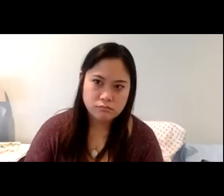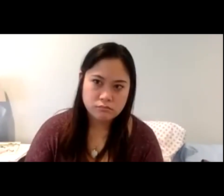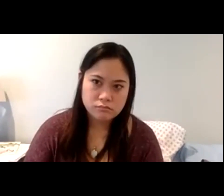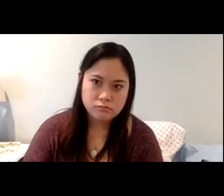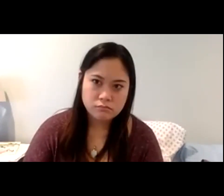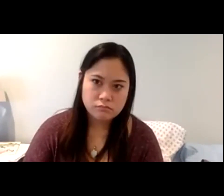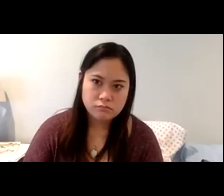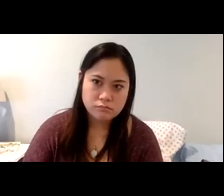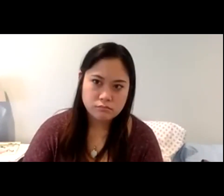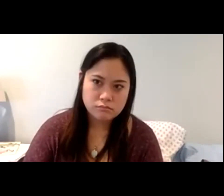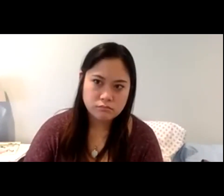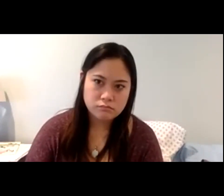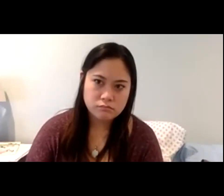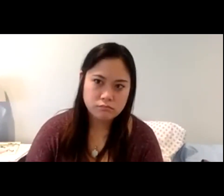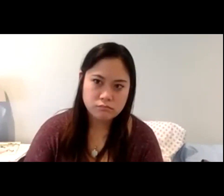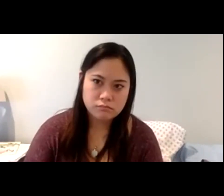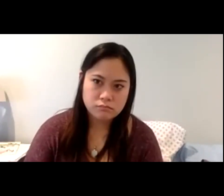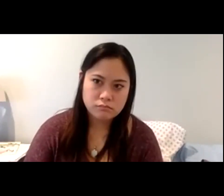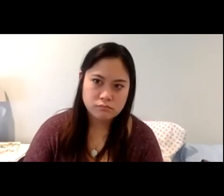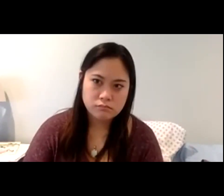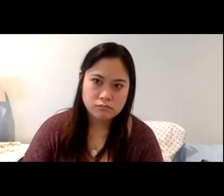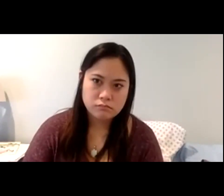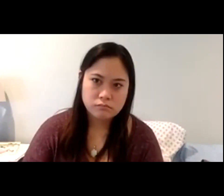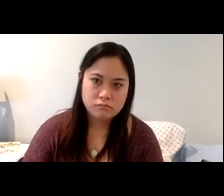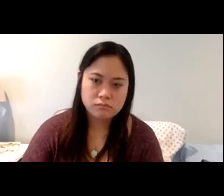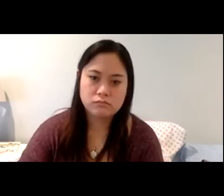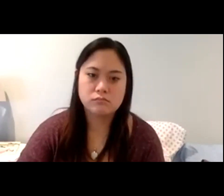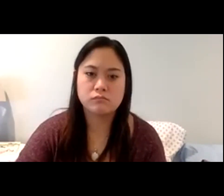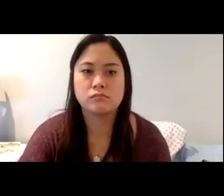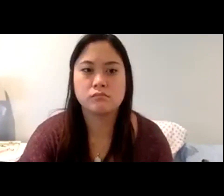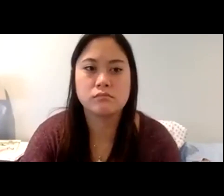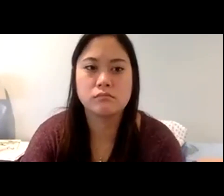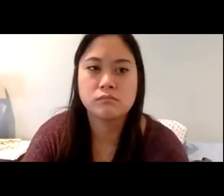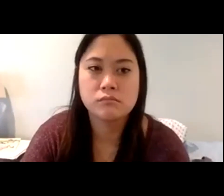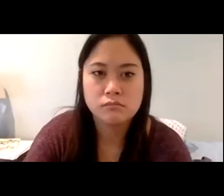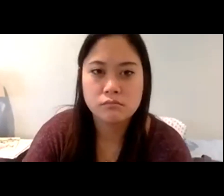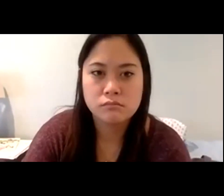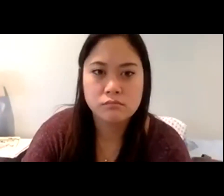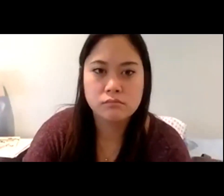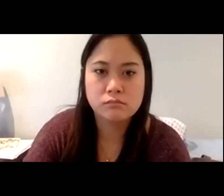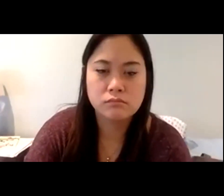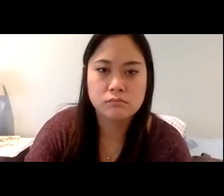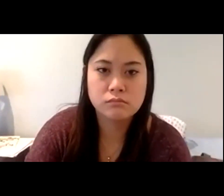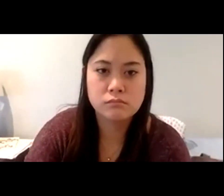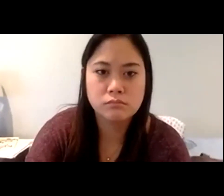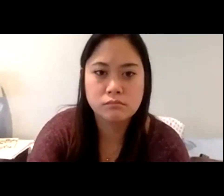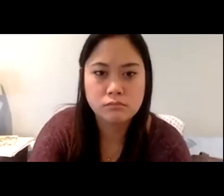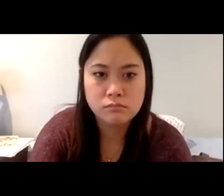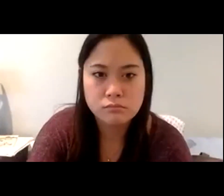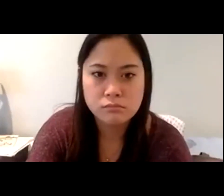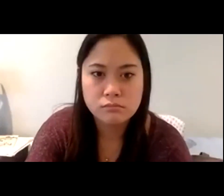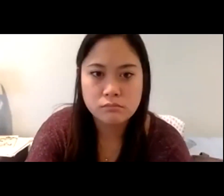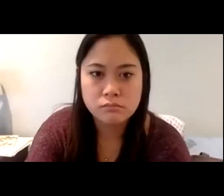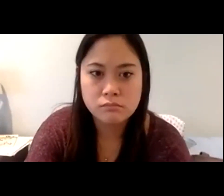intakes within a certain like a certain time period, like a month, they actually start for behavioral health,